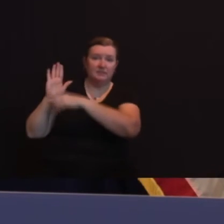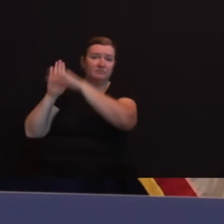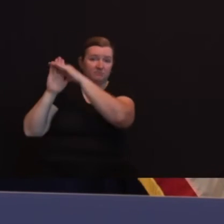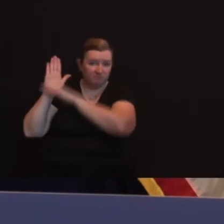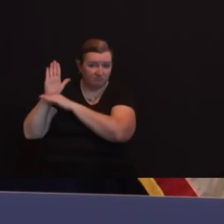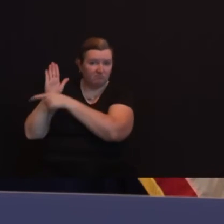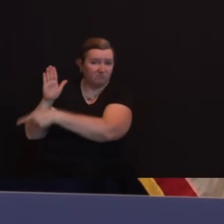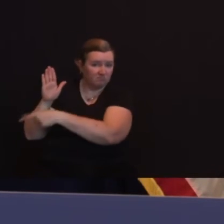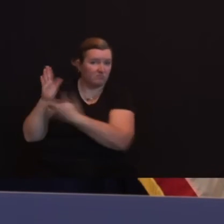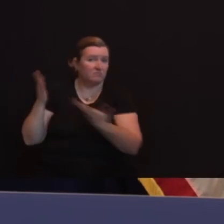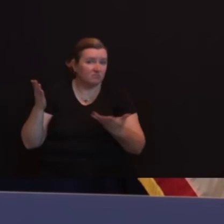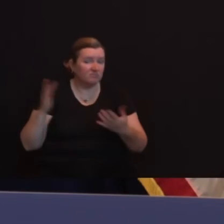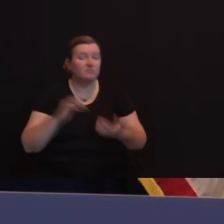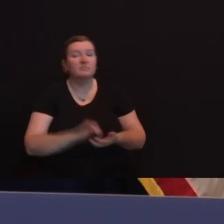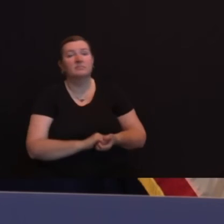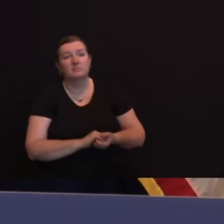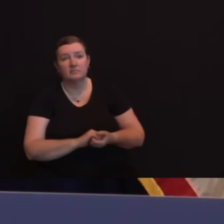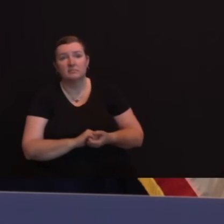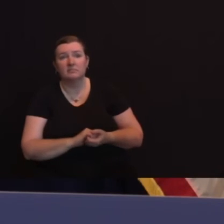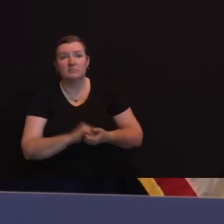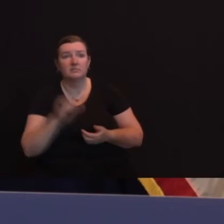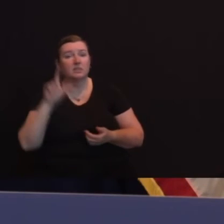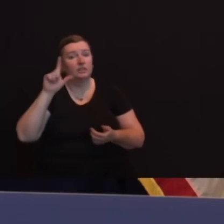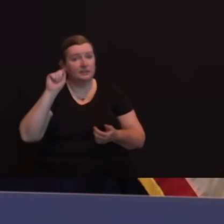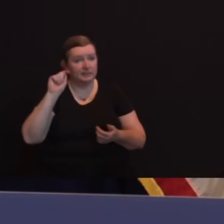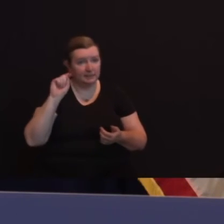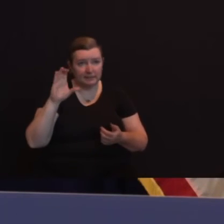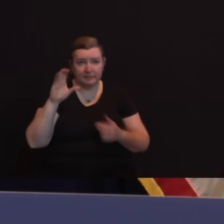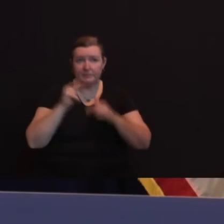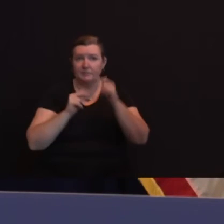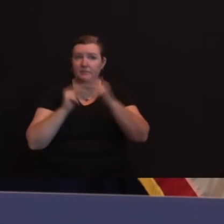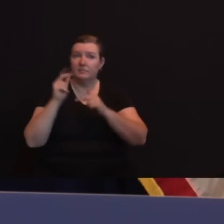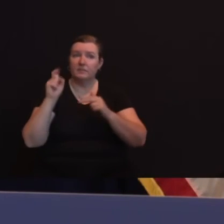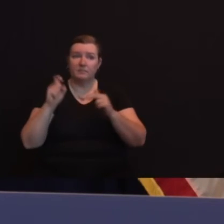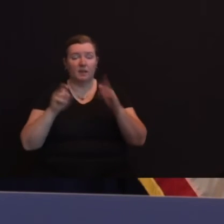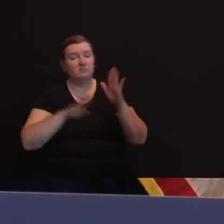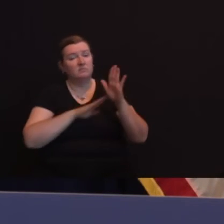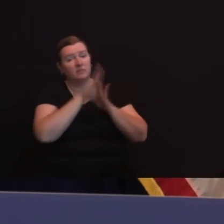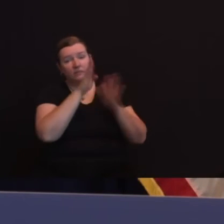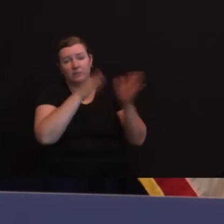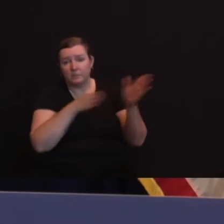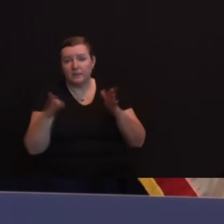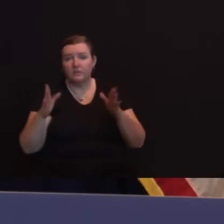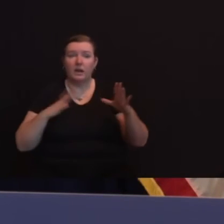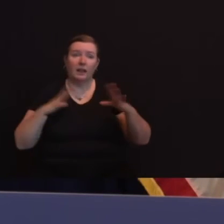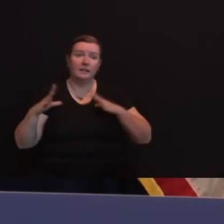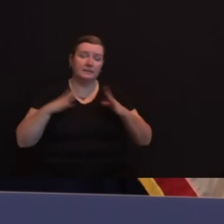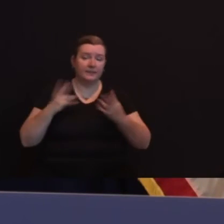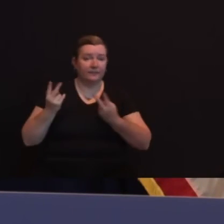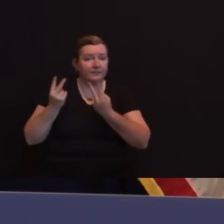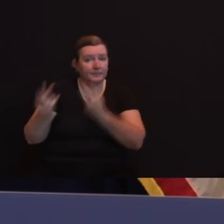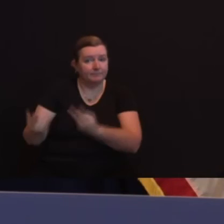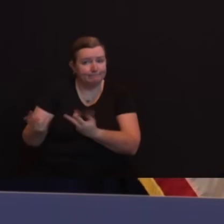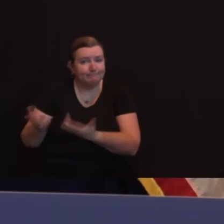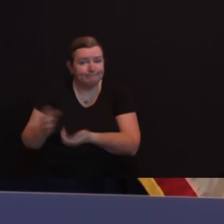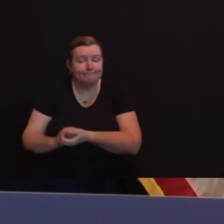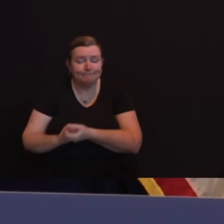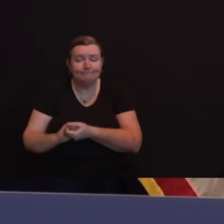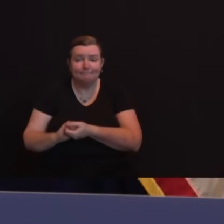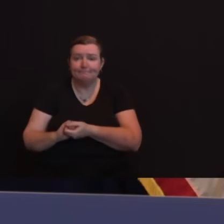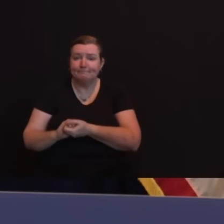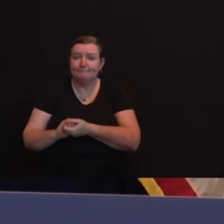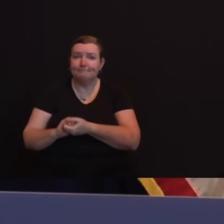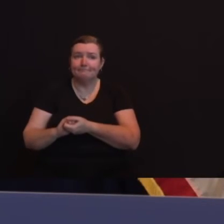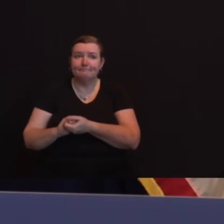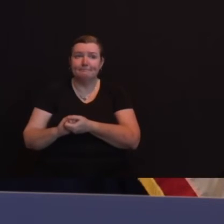Long-term care facilities need to develop a plan for holiday visits, and as part of that preparation, they need to estimate how